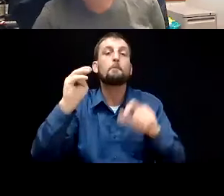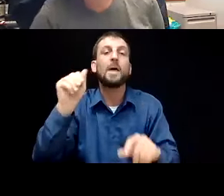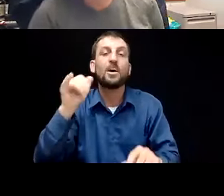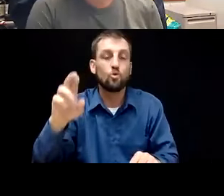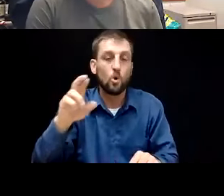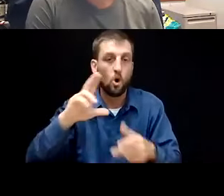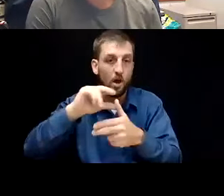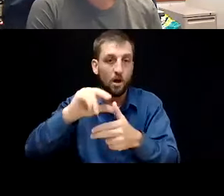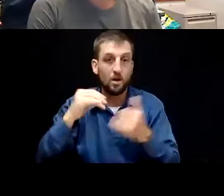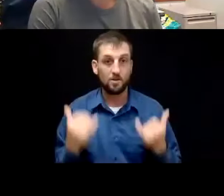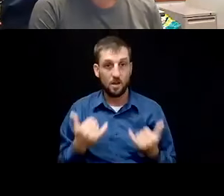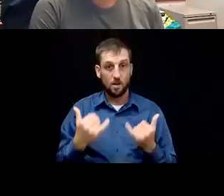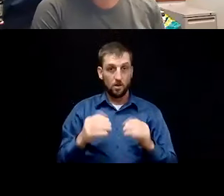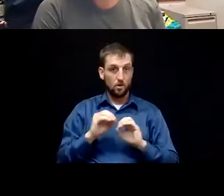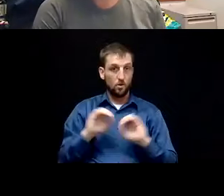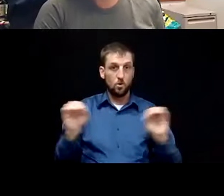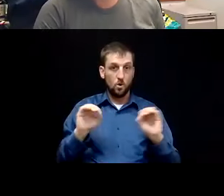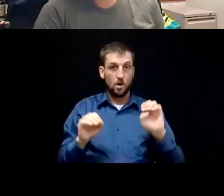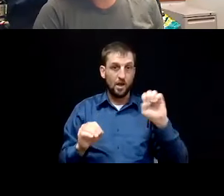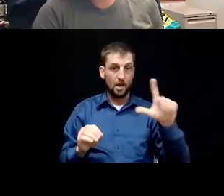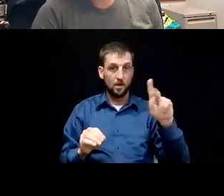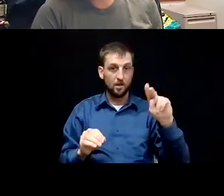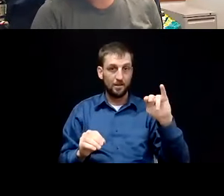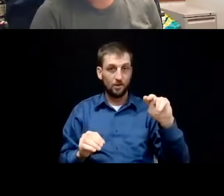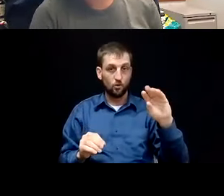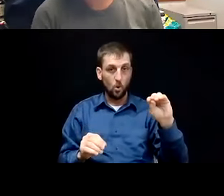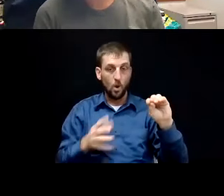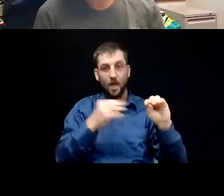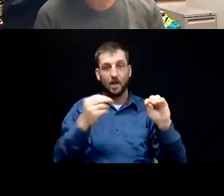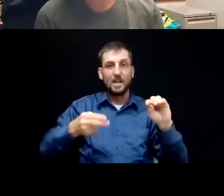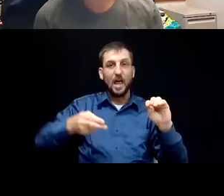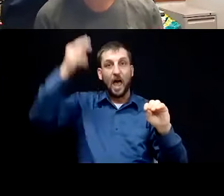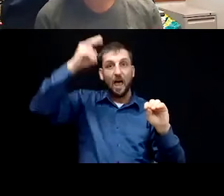Nino and a high La Nina, which means that we're in the